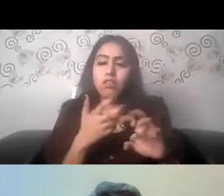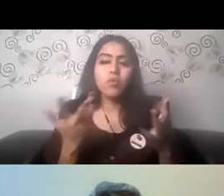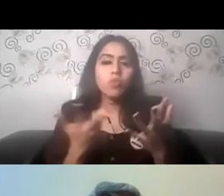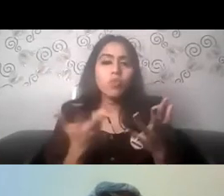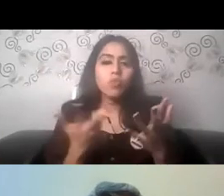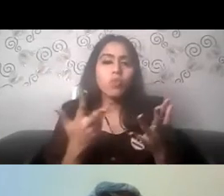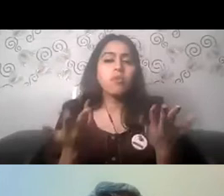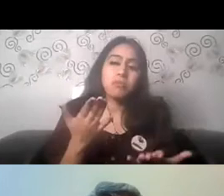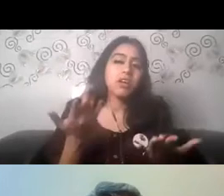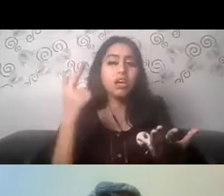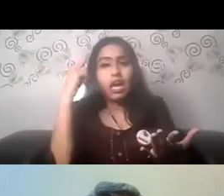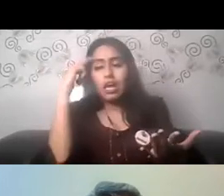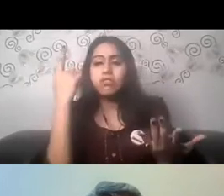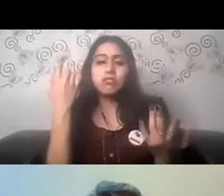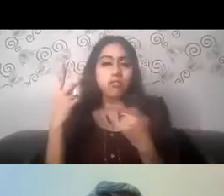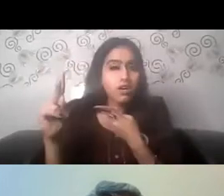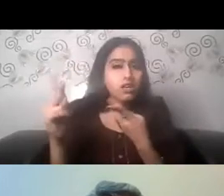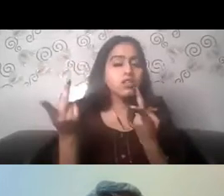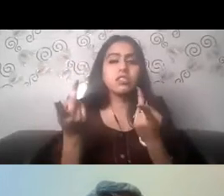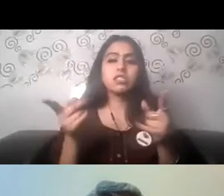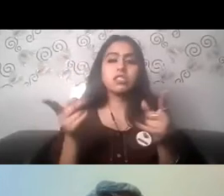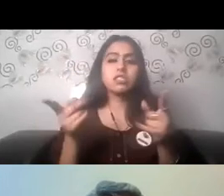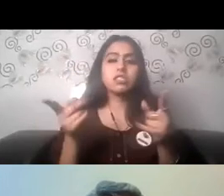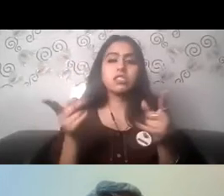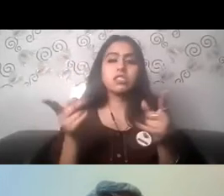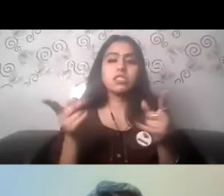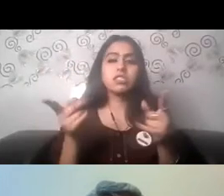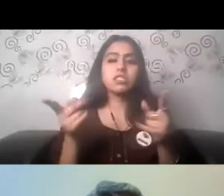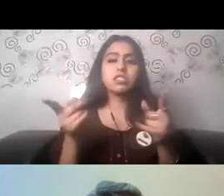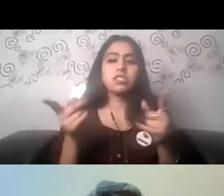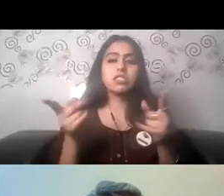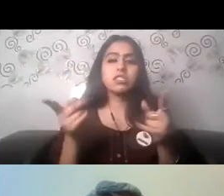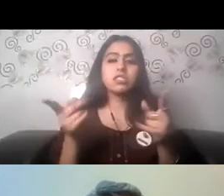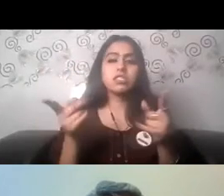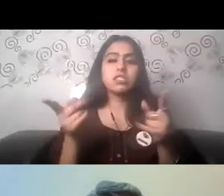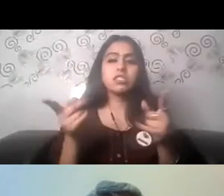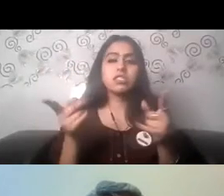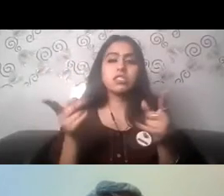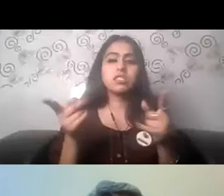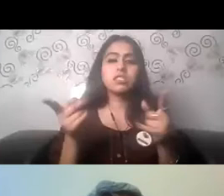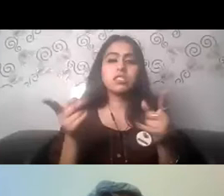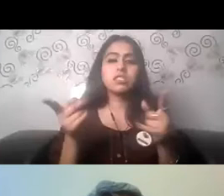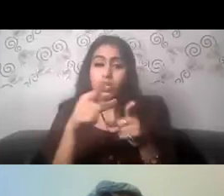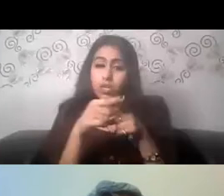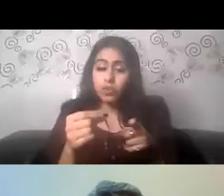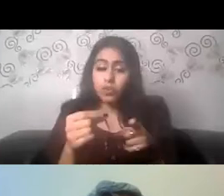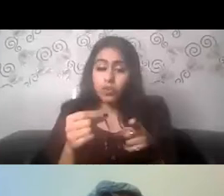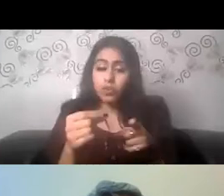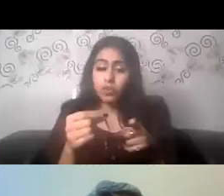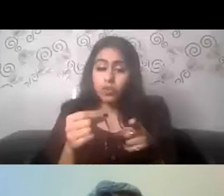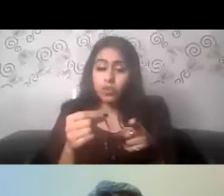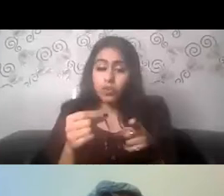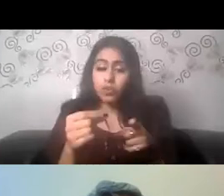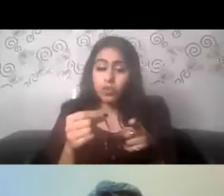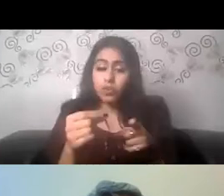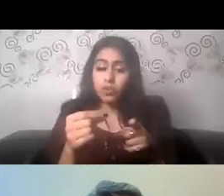industry or all companies, things in terms of and making sure that everything's acceptable and